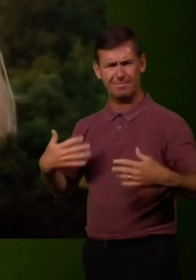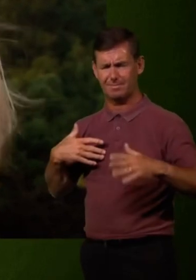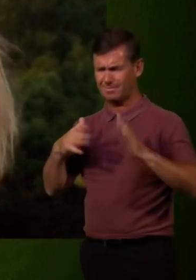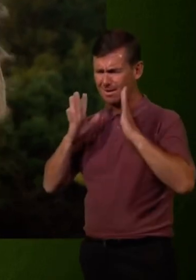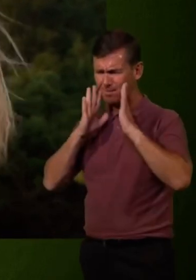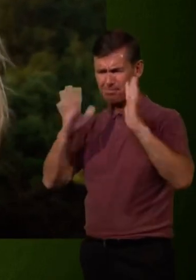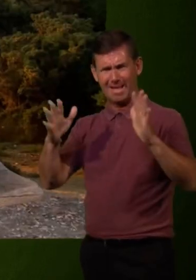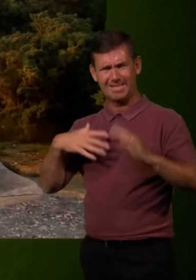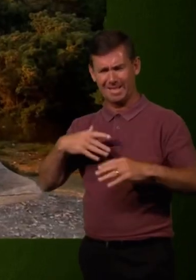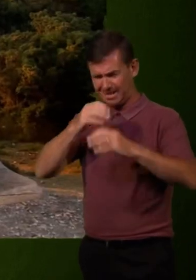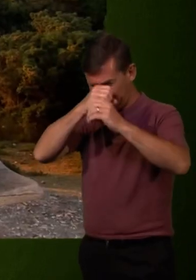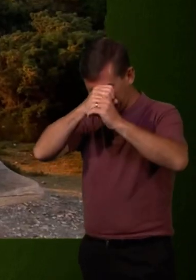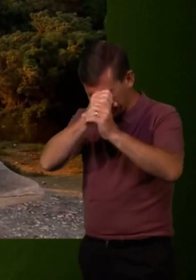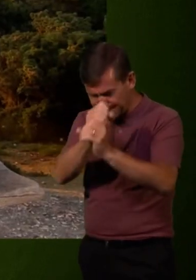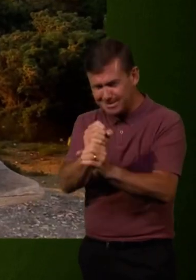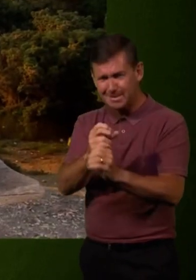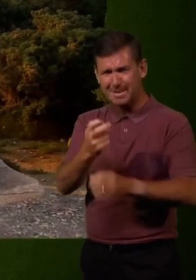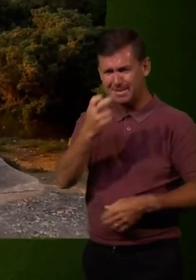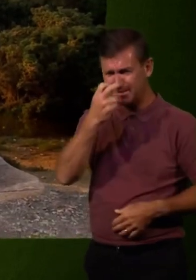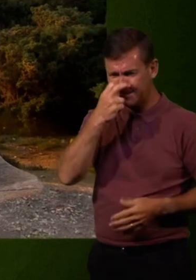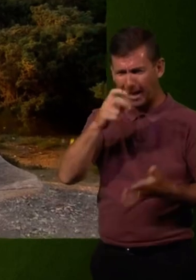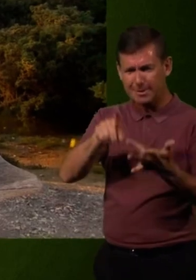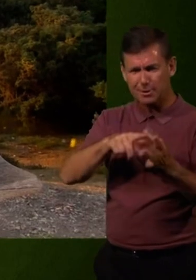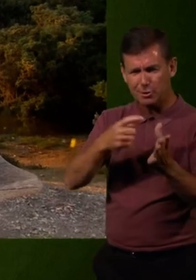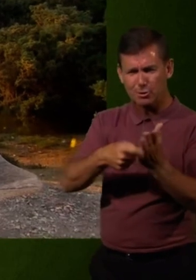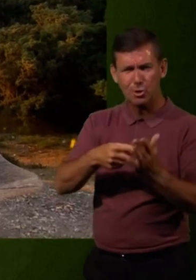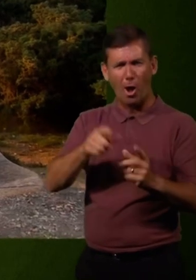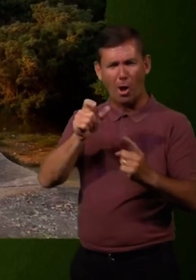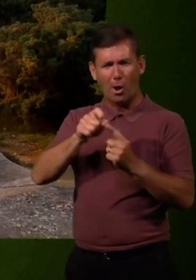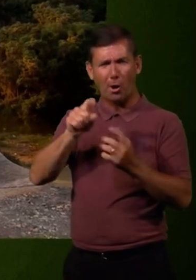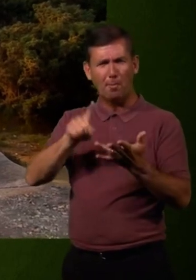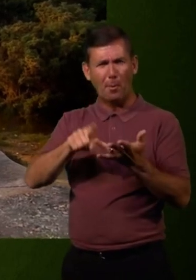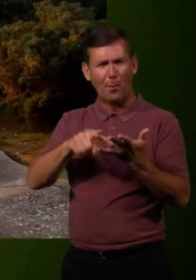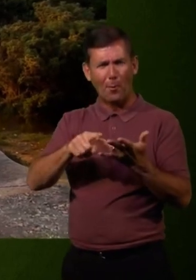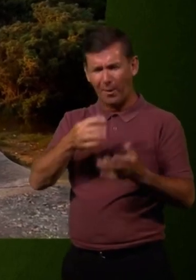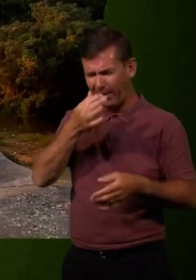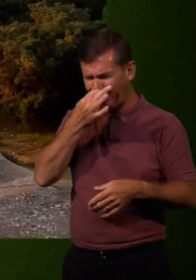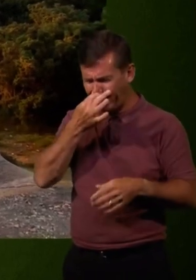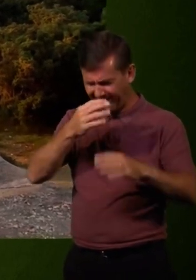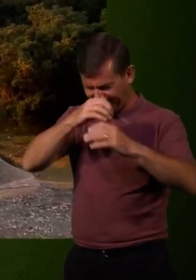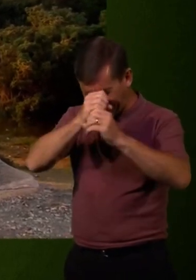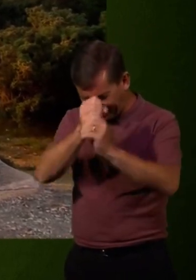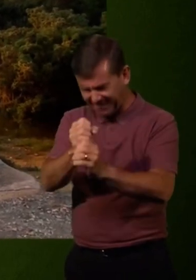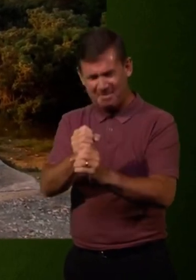by delving into Nightjar Pooh? I love that. That's proper science. Top work, guys, top work.